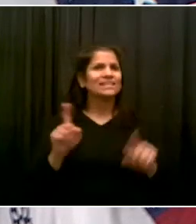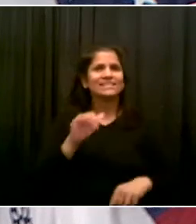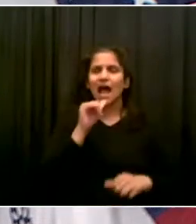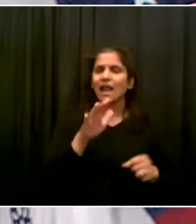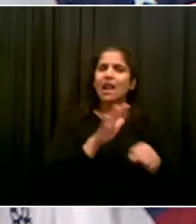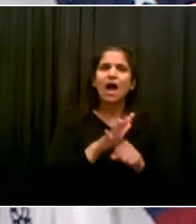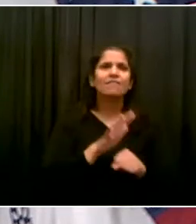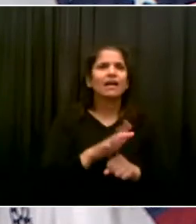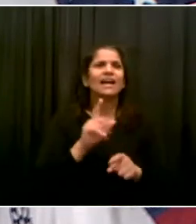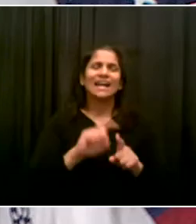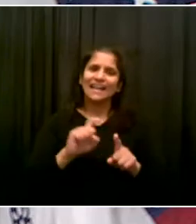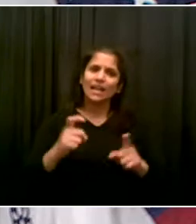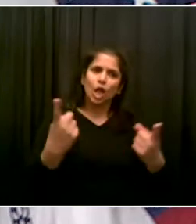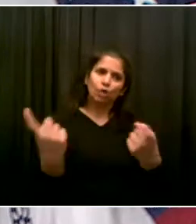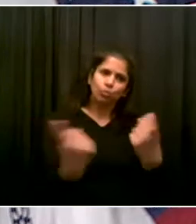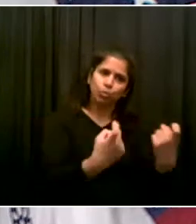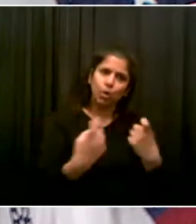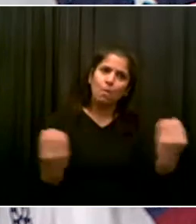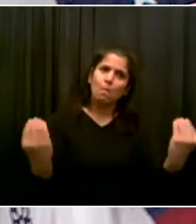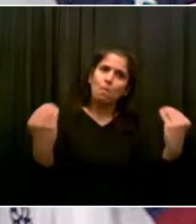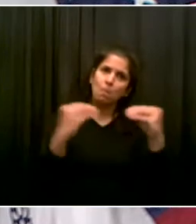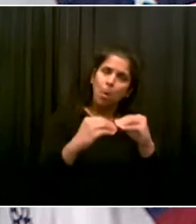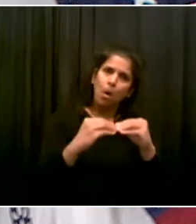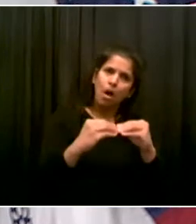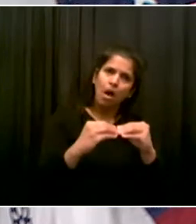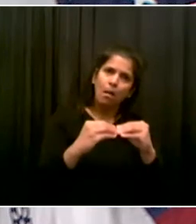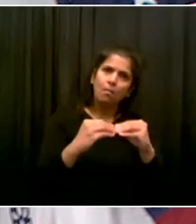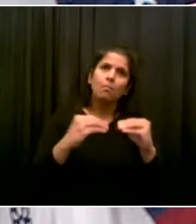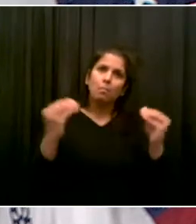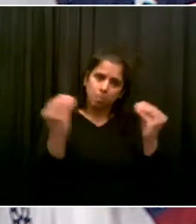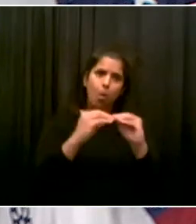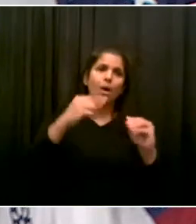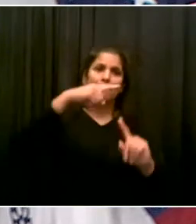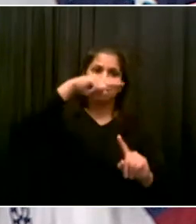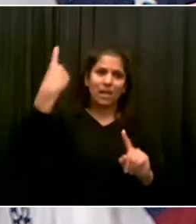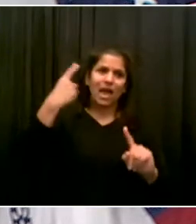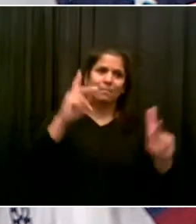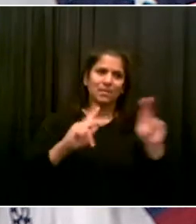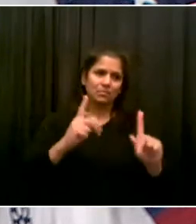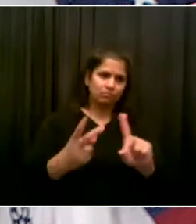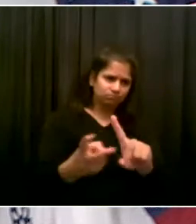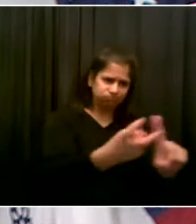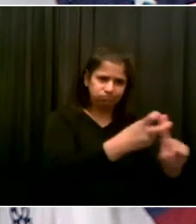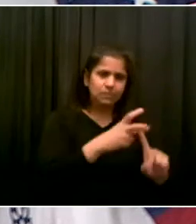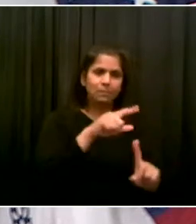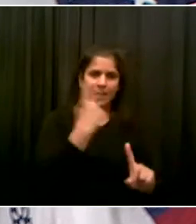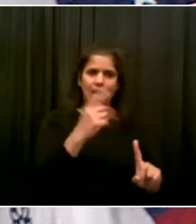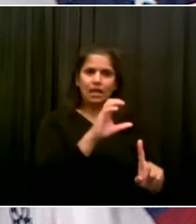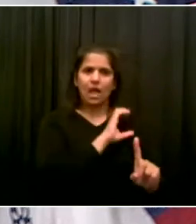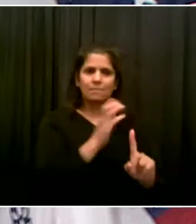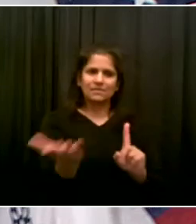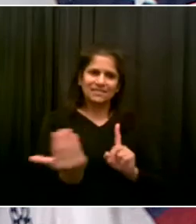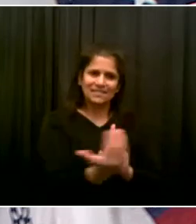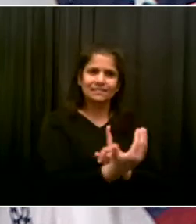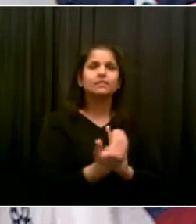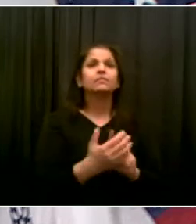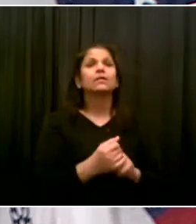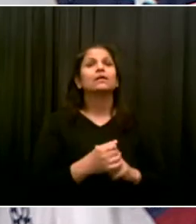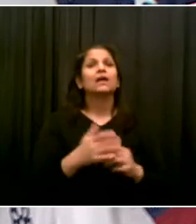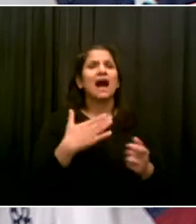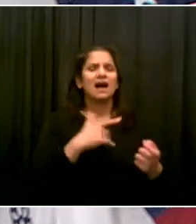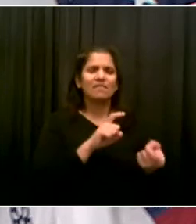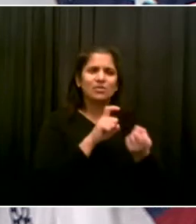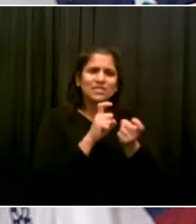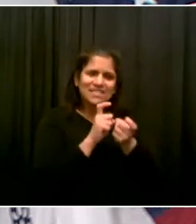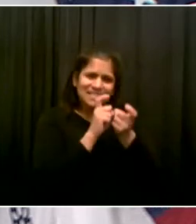One of the things we did in the police reform was create some very targeted efforts, working with community-based organizations and working with the city council to